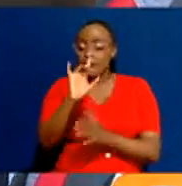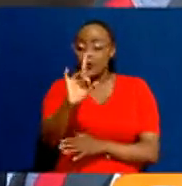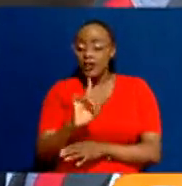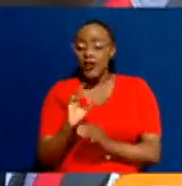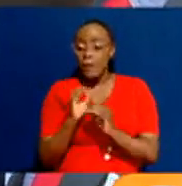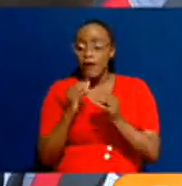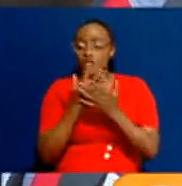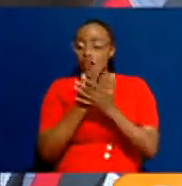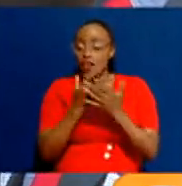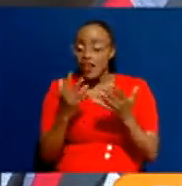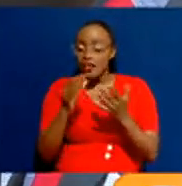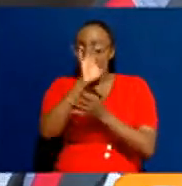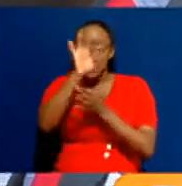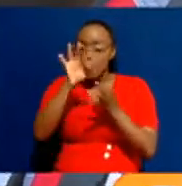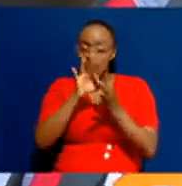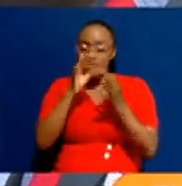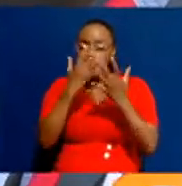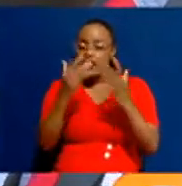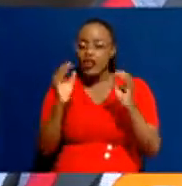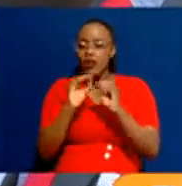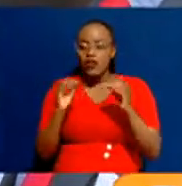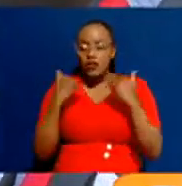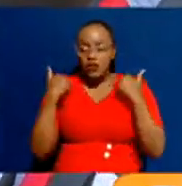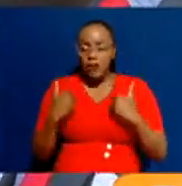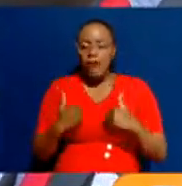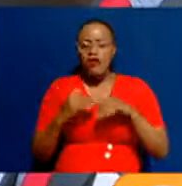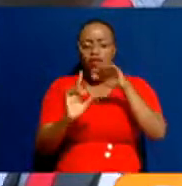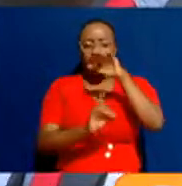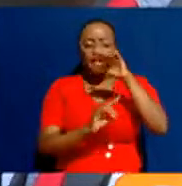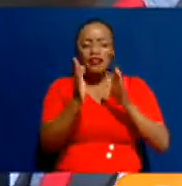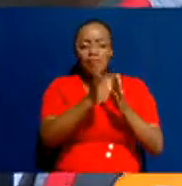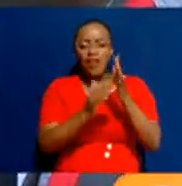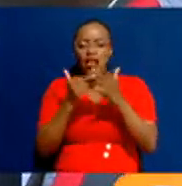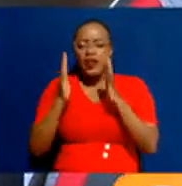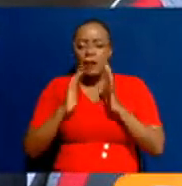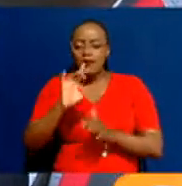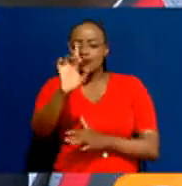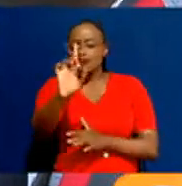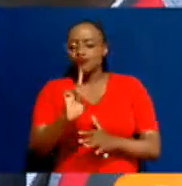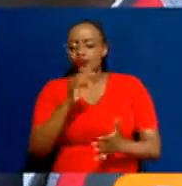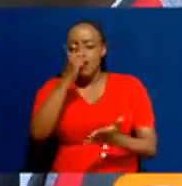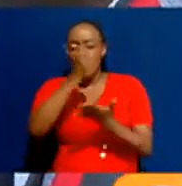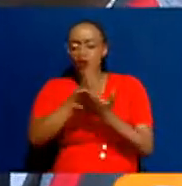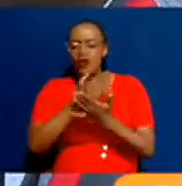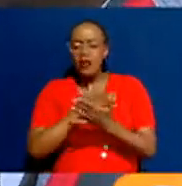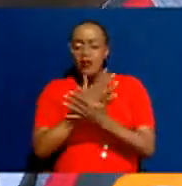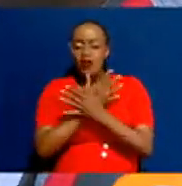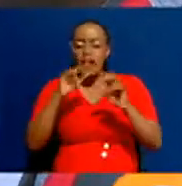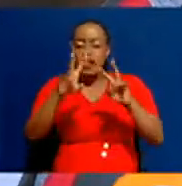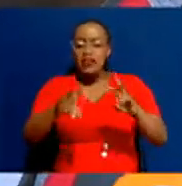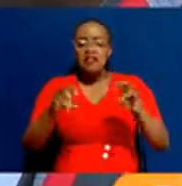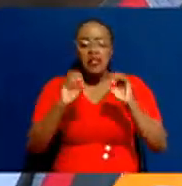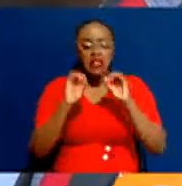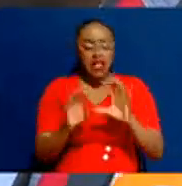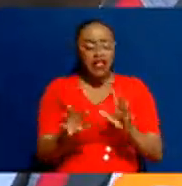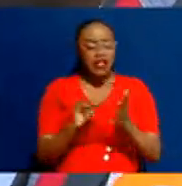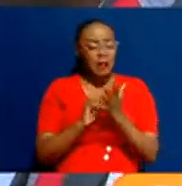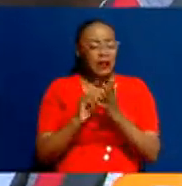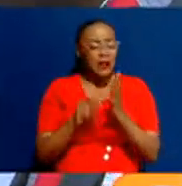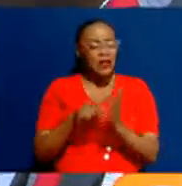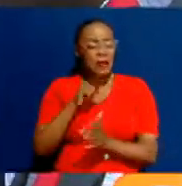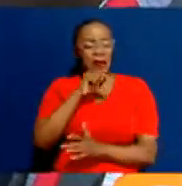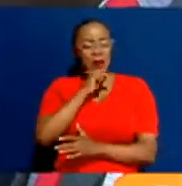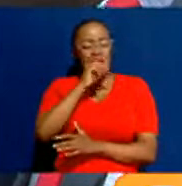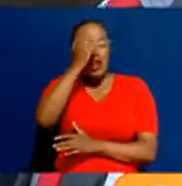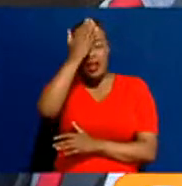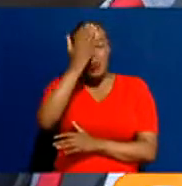on any investigation. I was minister for planning. Nobody came to my office for any investigation. So I would wonder